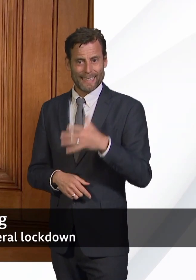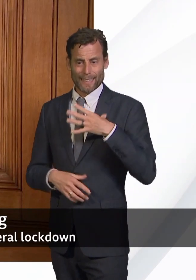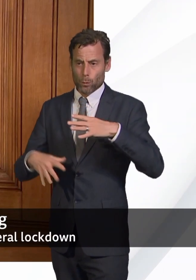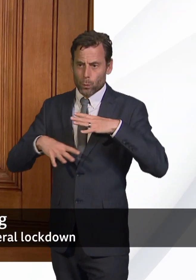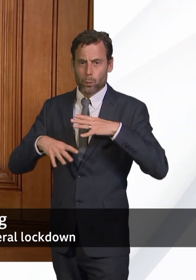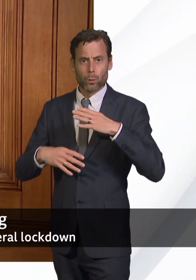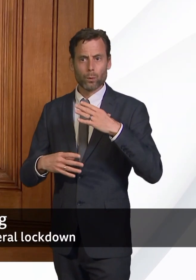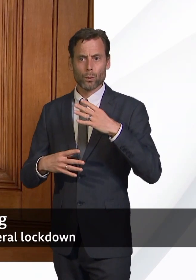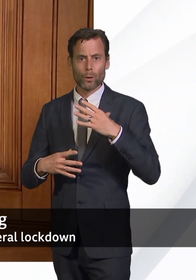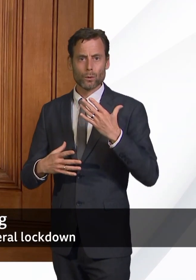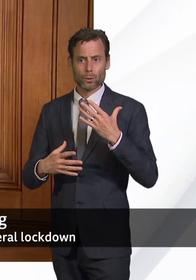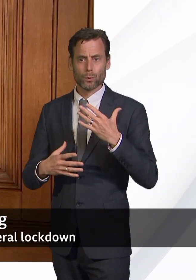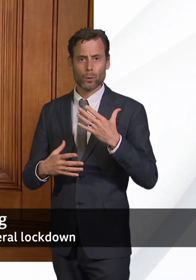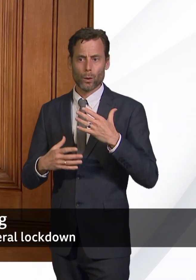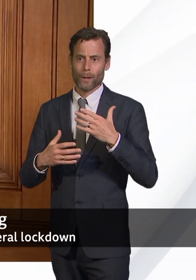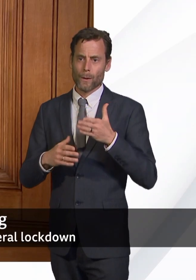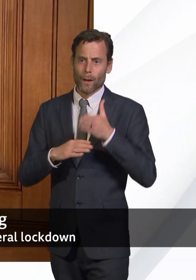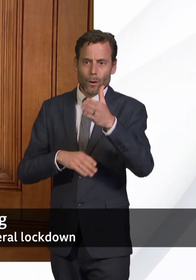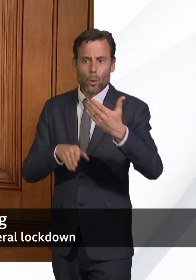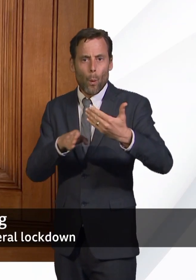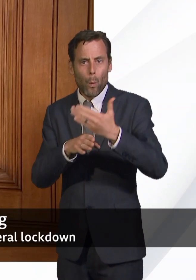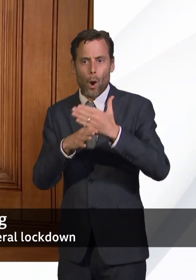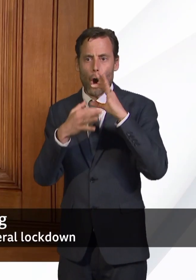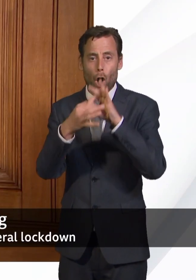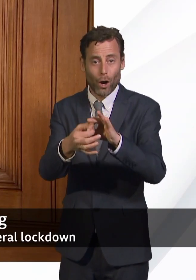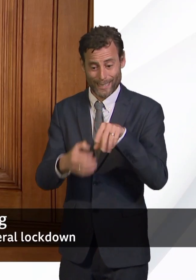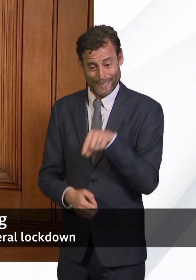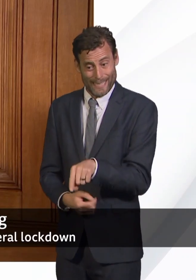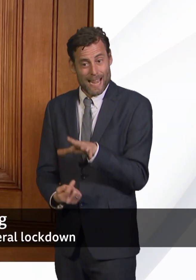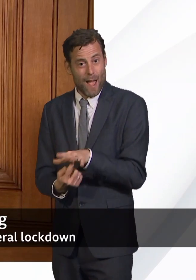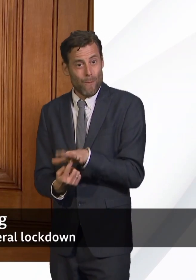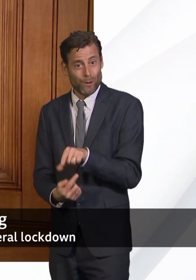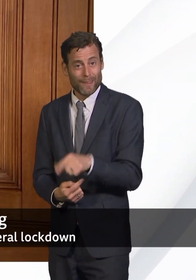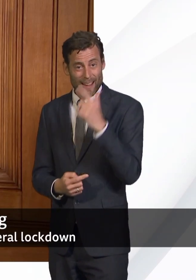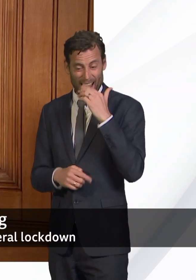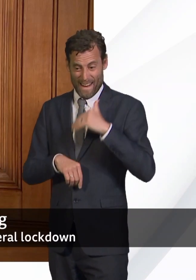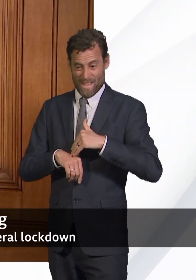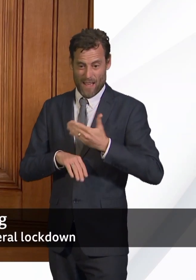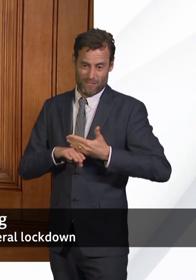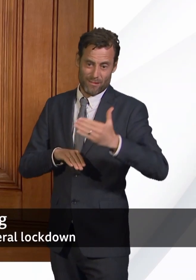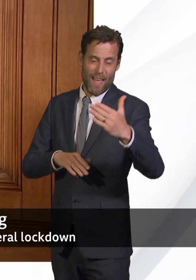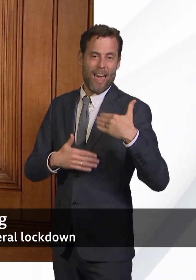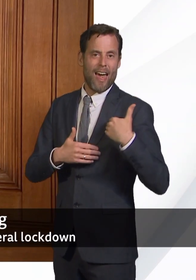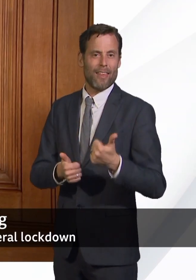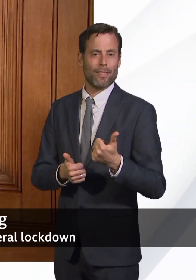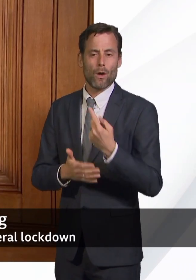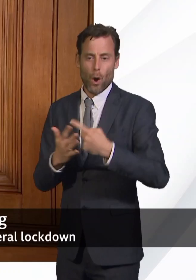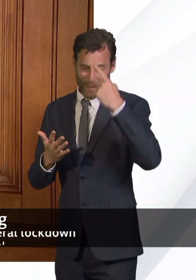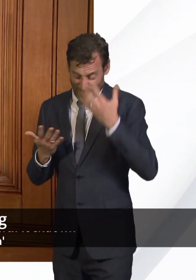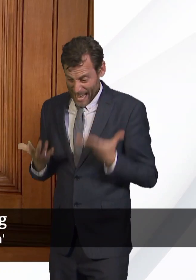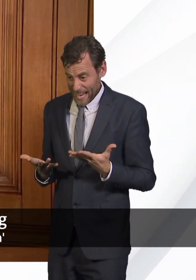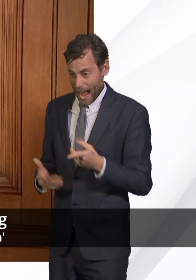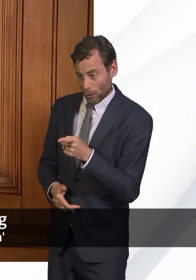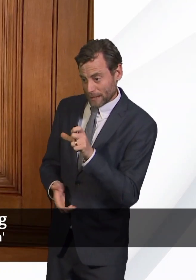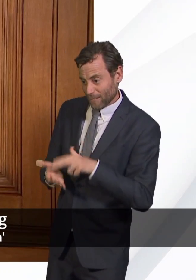into healthy, good employed work, will affect their long-term health. So I think we shouldn't just be thinking of what is happening this